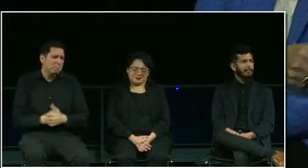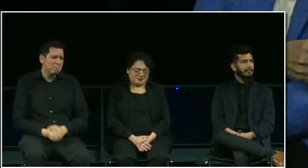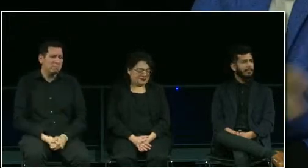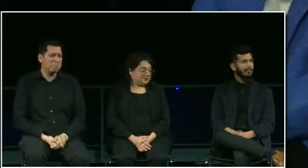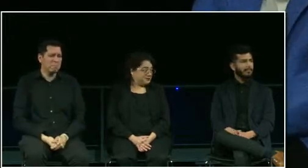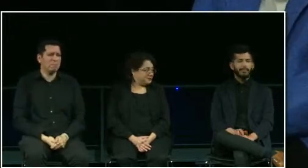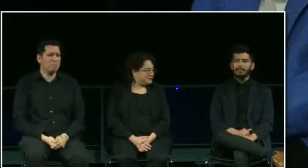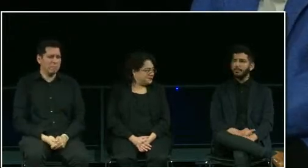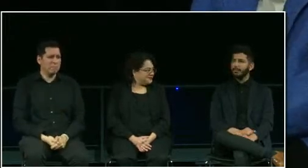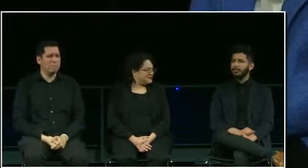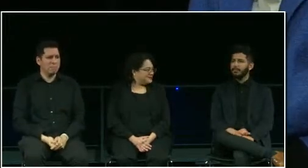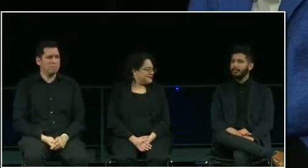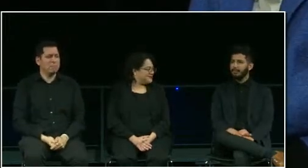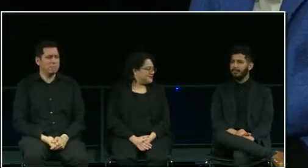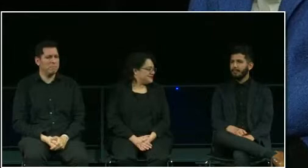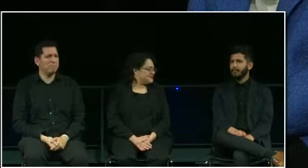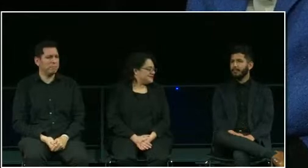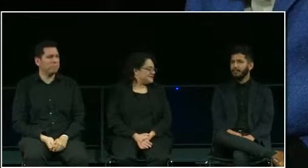Thanks.